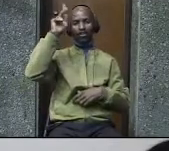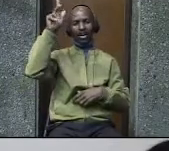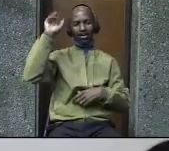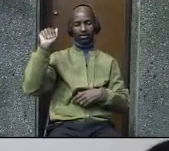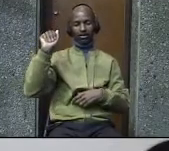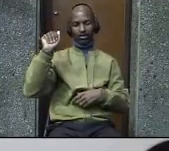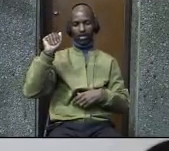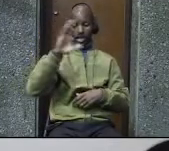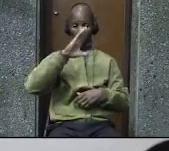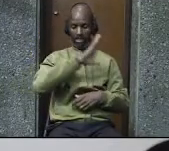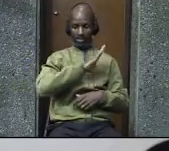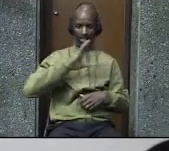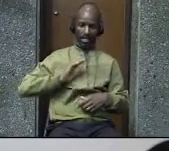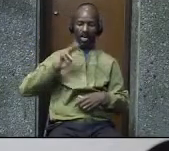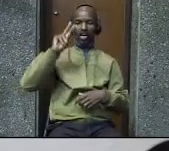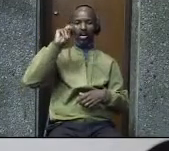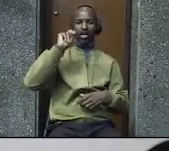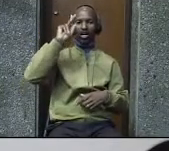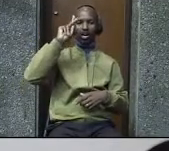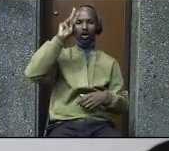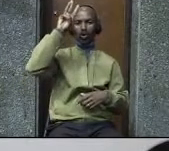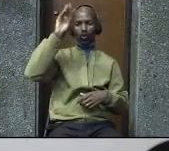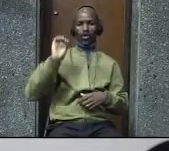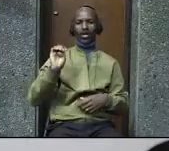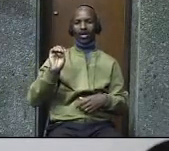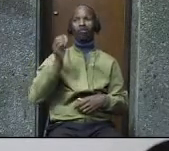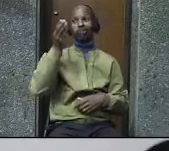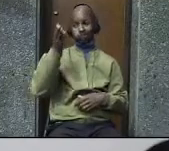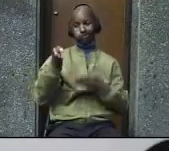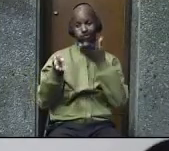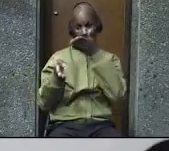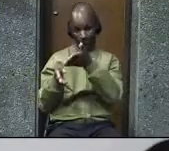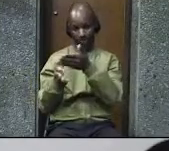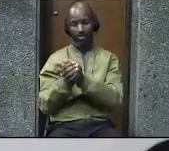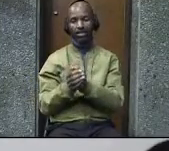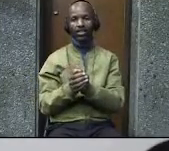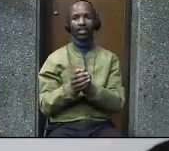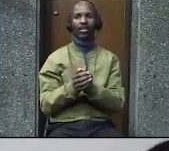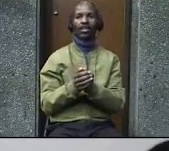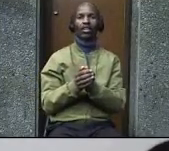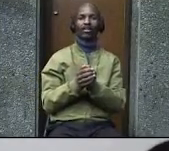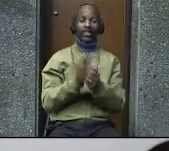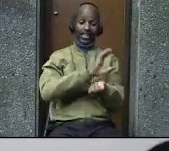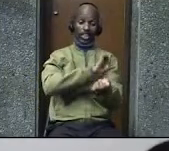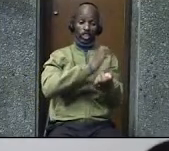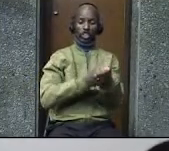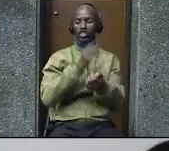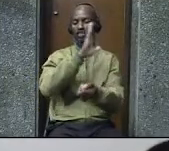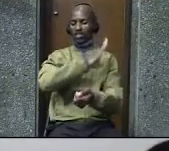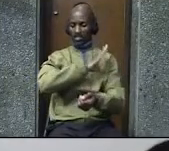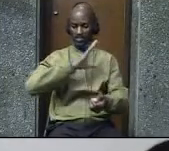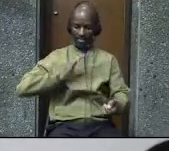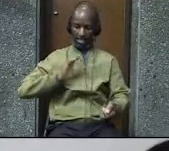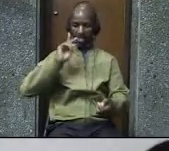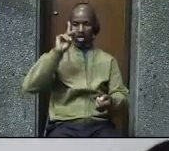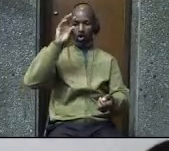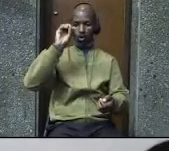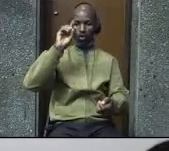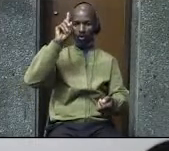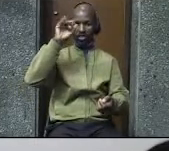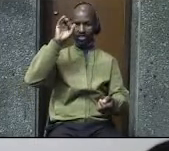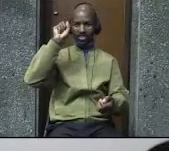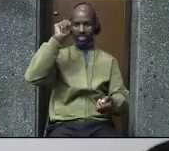Nkwe, where are you? There she is. Yes, yes, very energetic. Councillor Kodisang, where